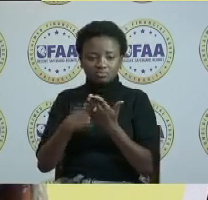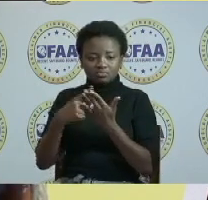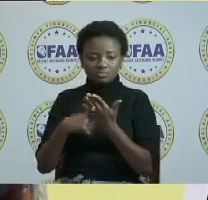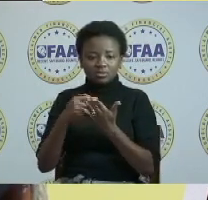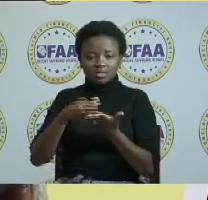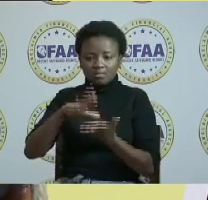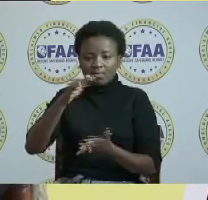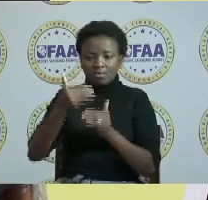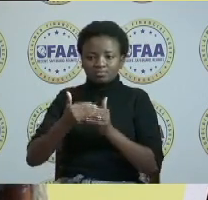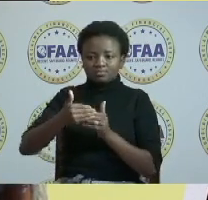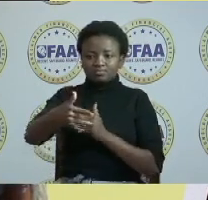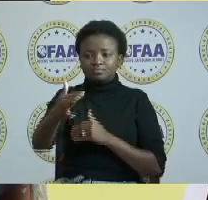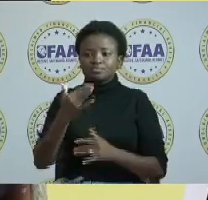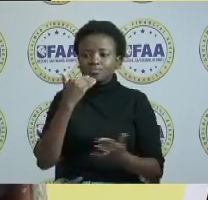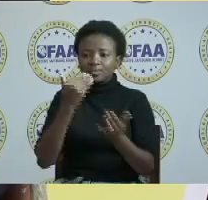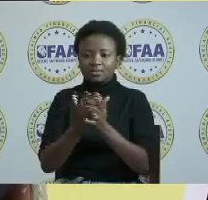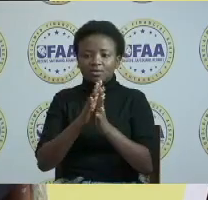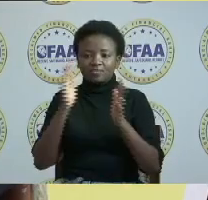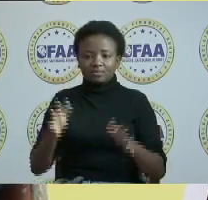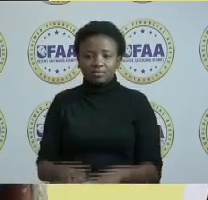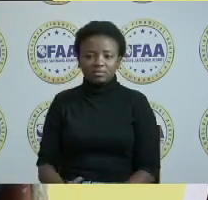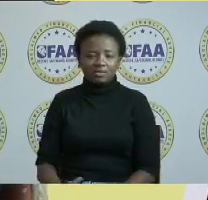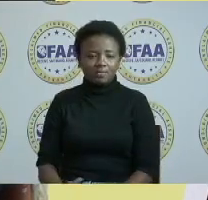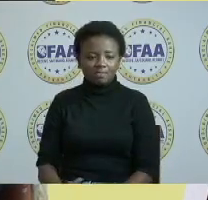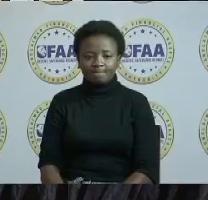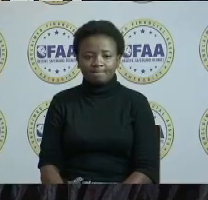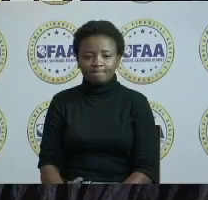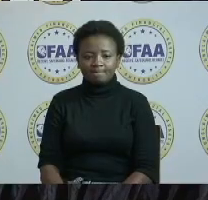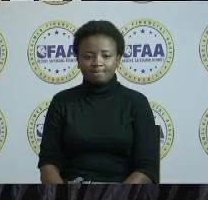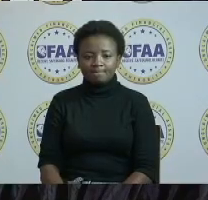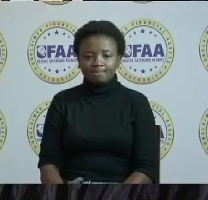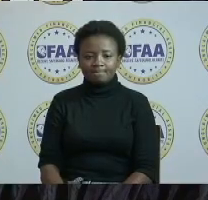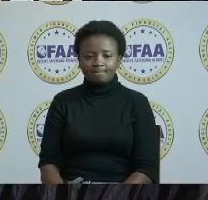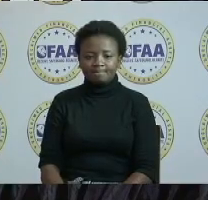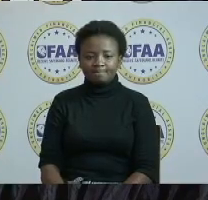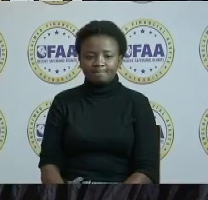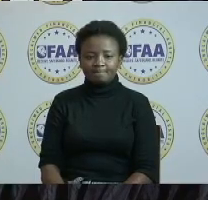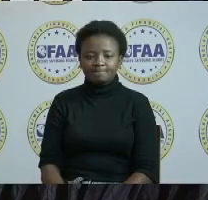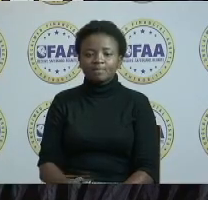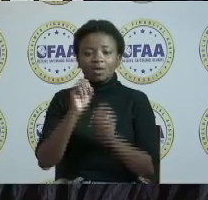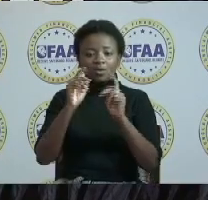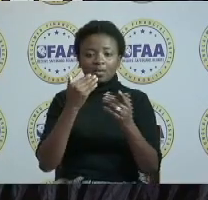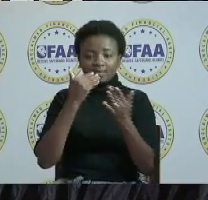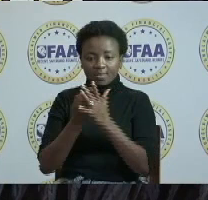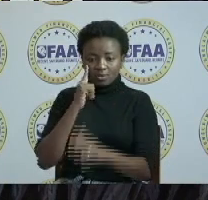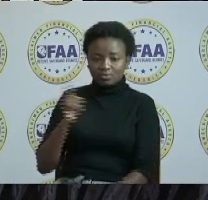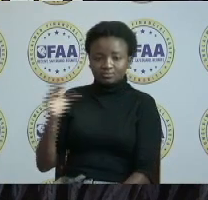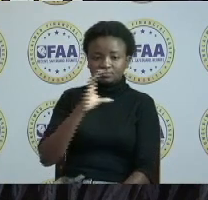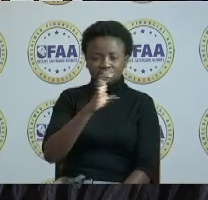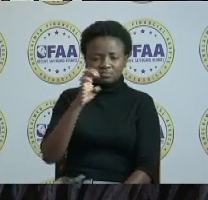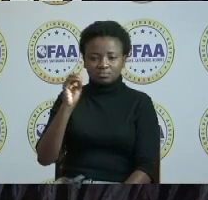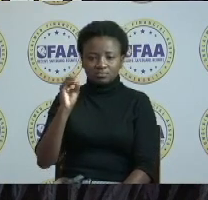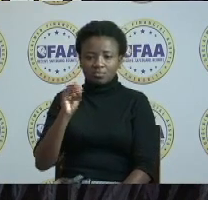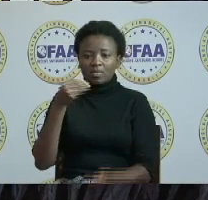as we go about in the forums. Thank you very much. All right, thank you very much. That was the CEO, Unclaimed